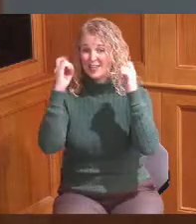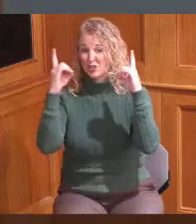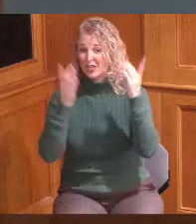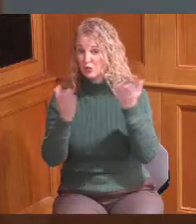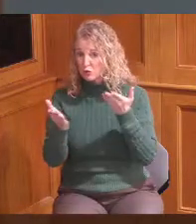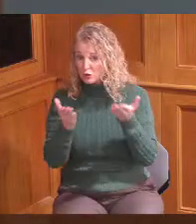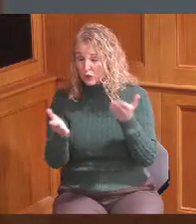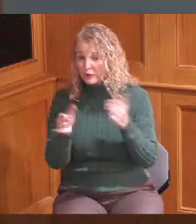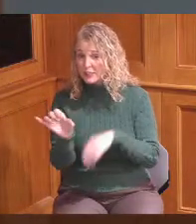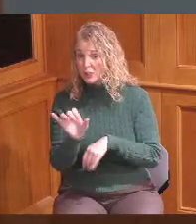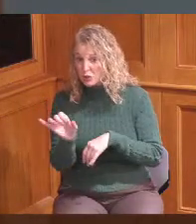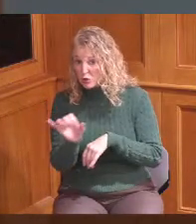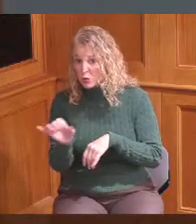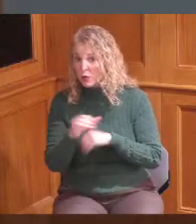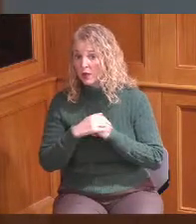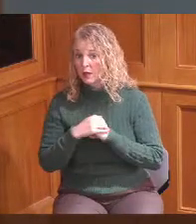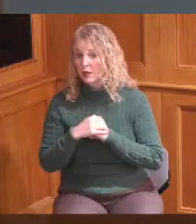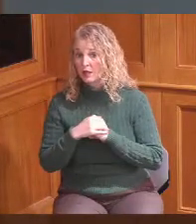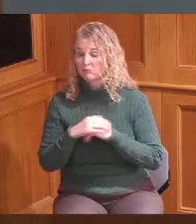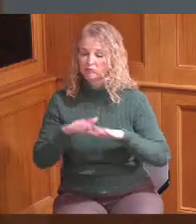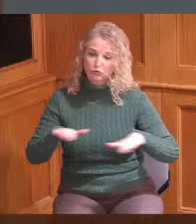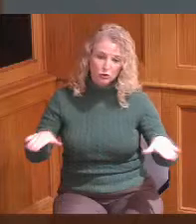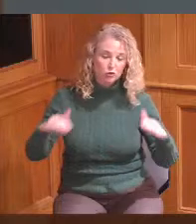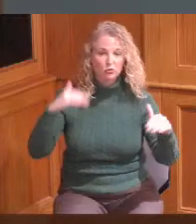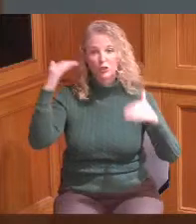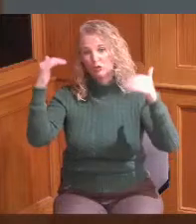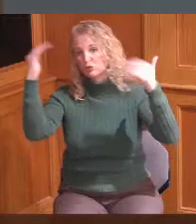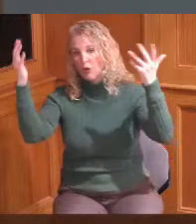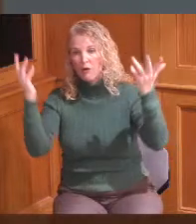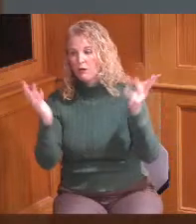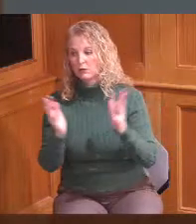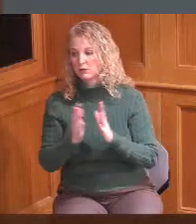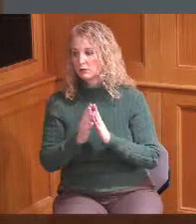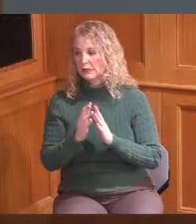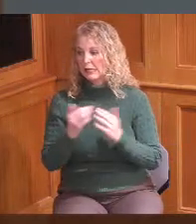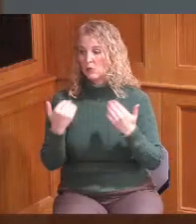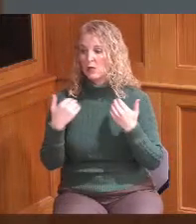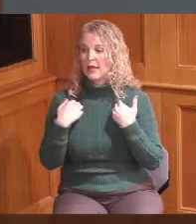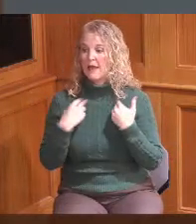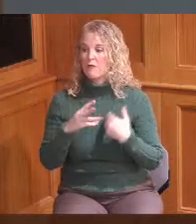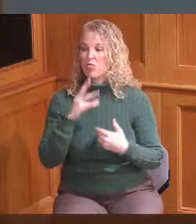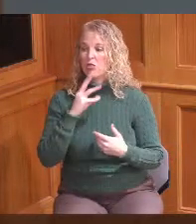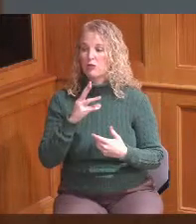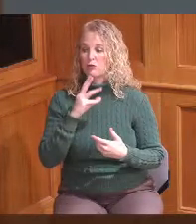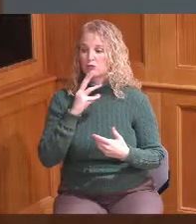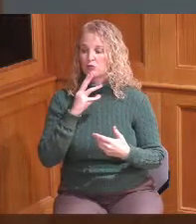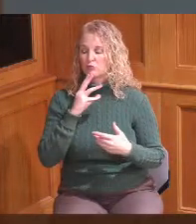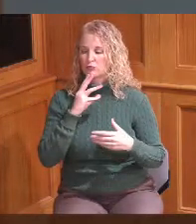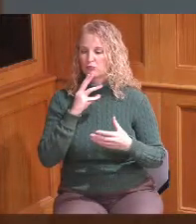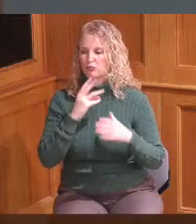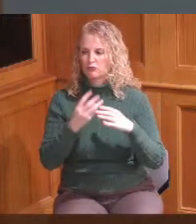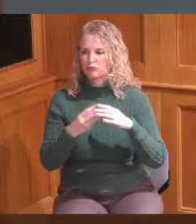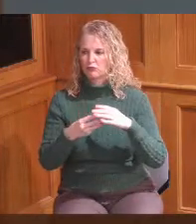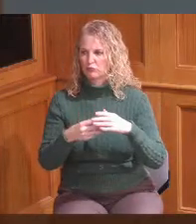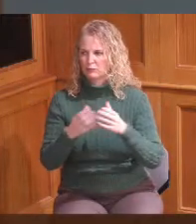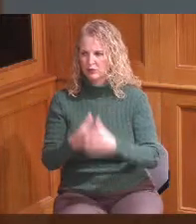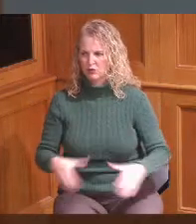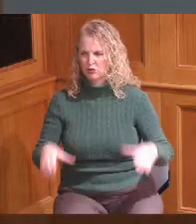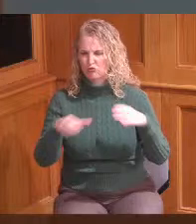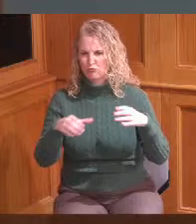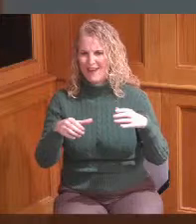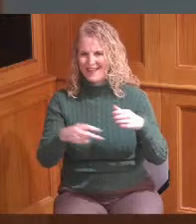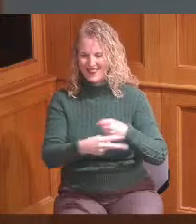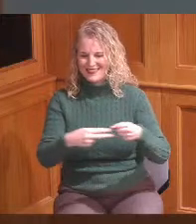school children, adults, and provide stormwater, storm drain labeling as part of their work. They also work in the